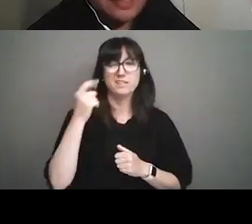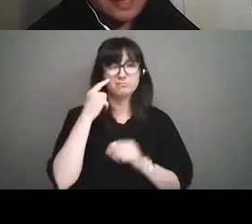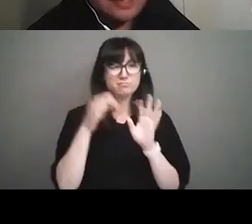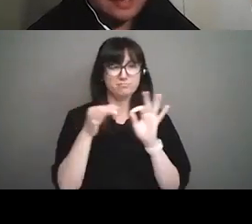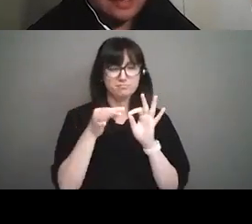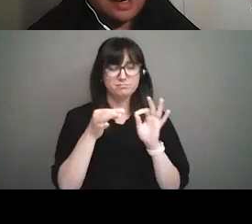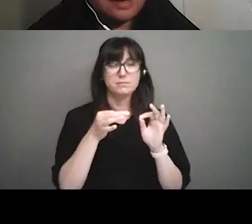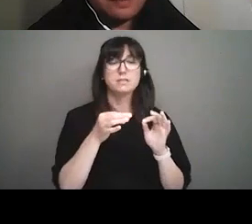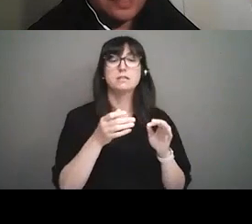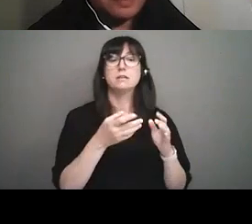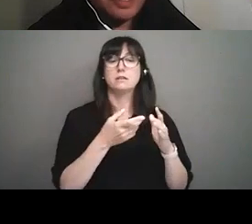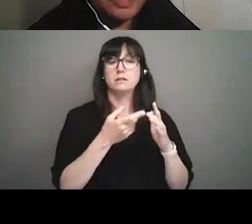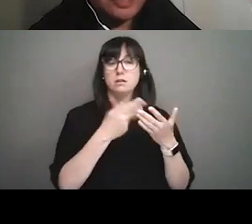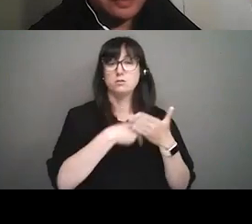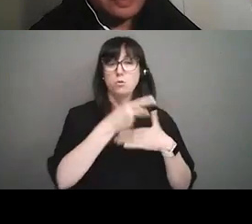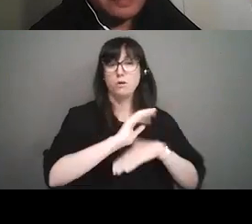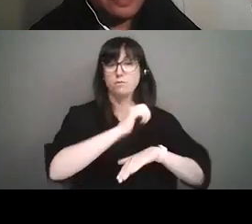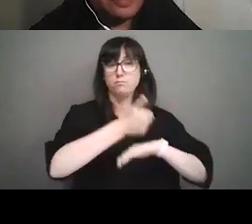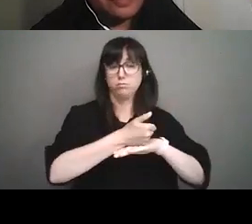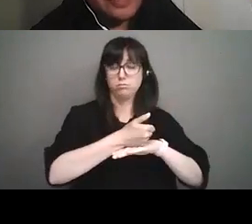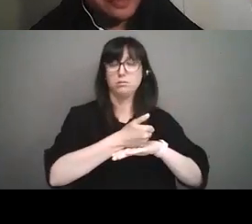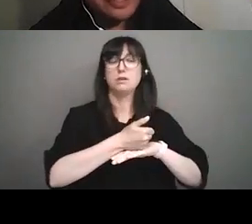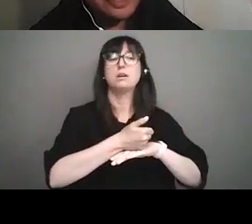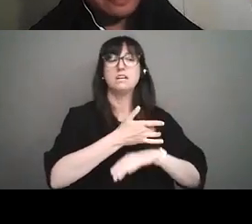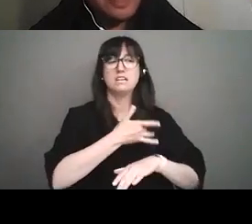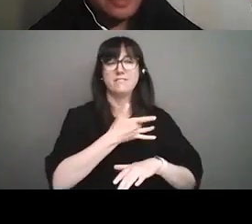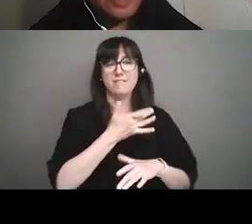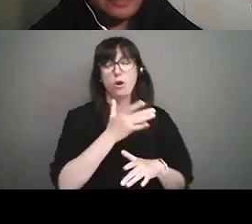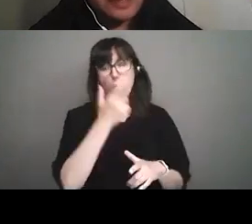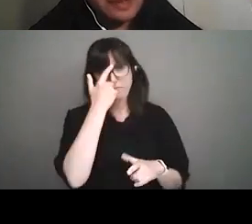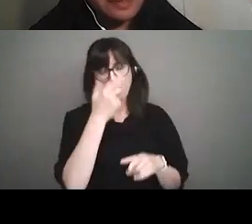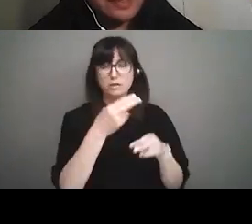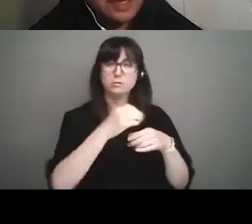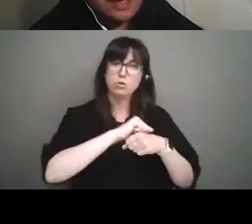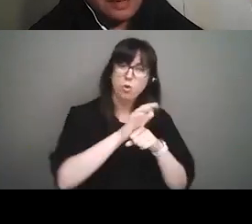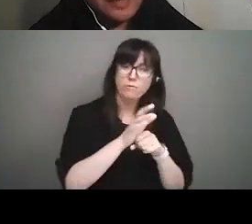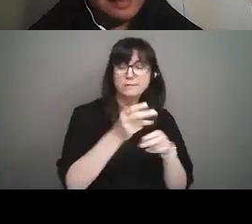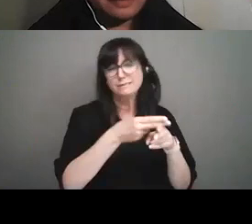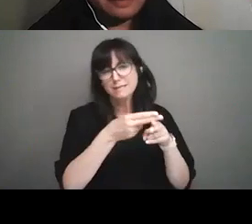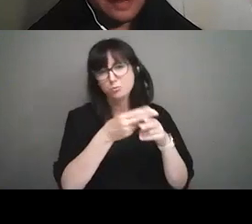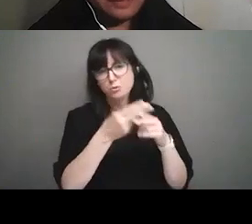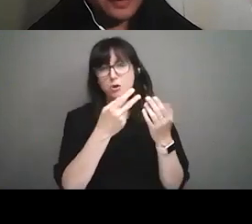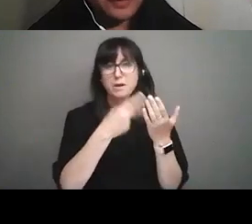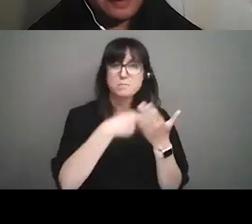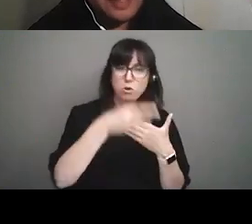the sense that this partnership will be more of a short-term COVID response type of